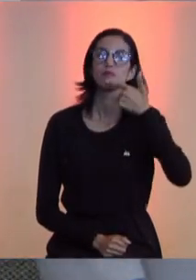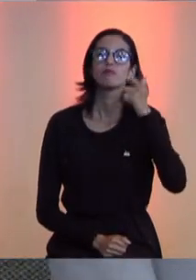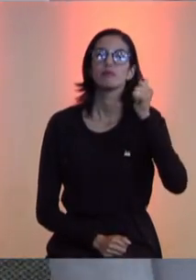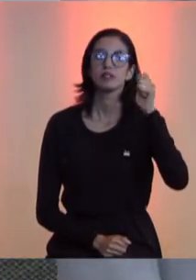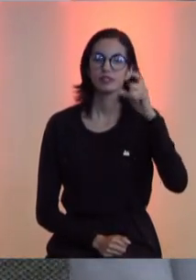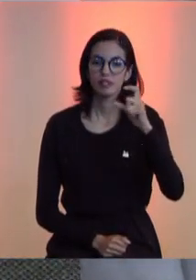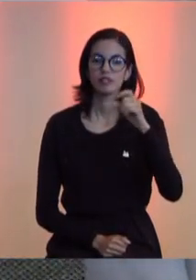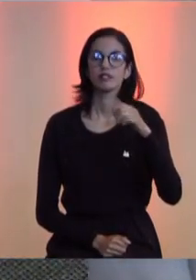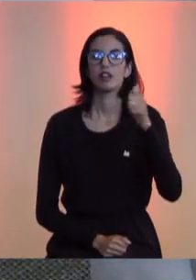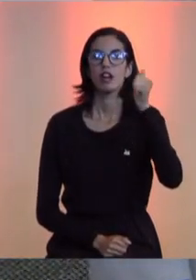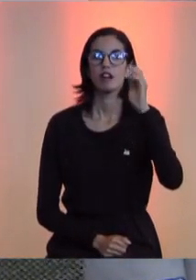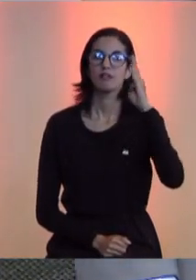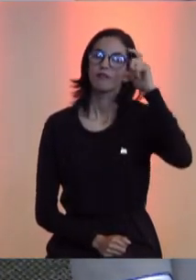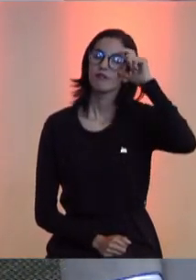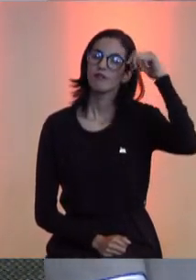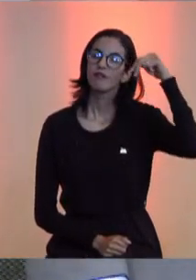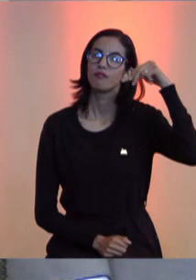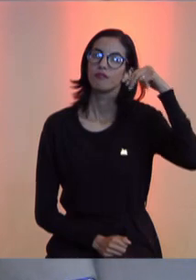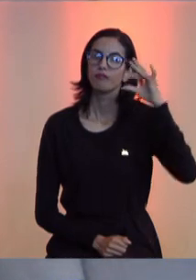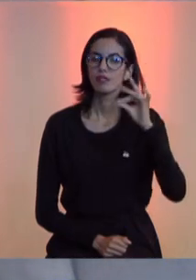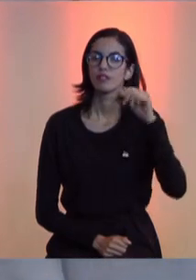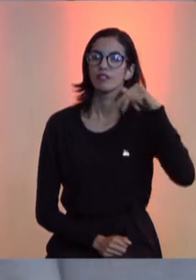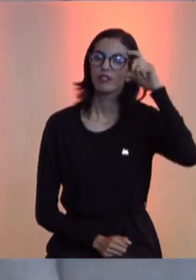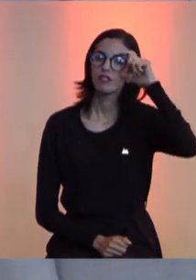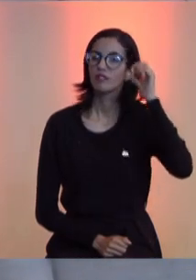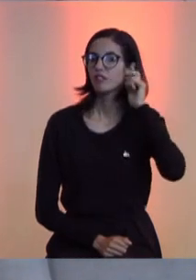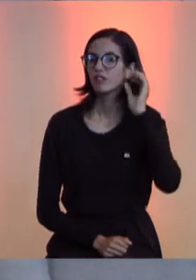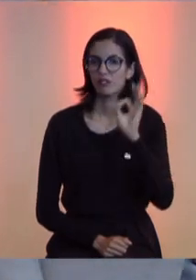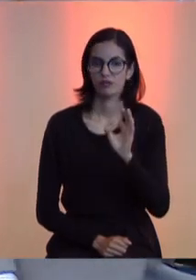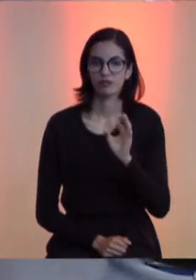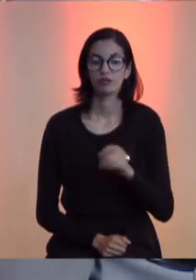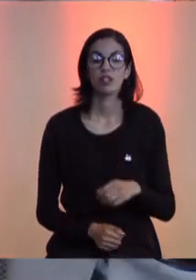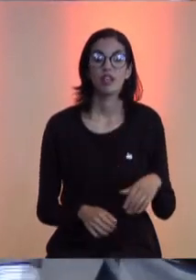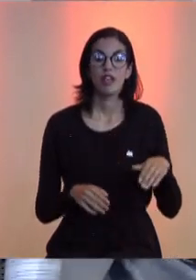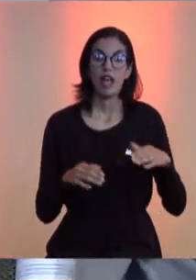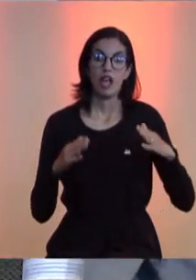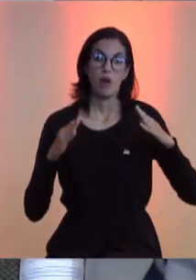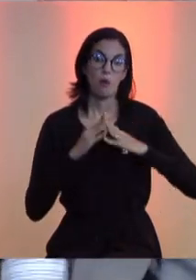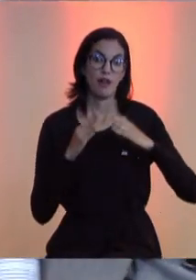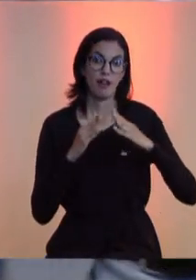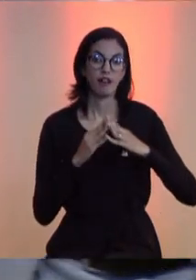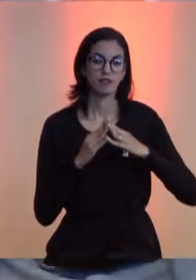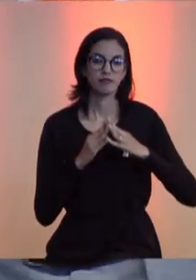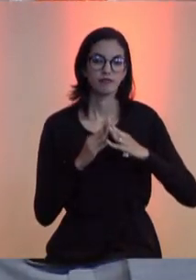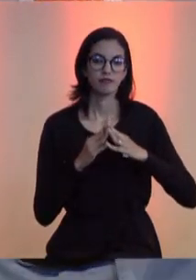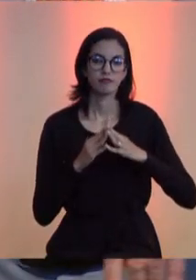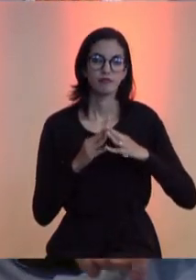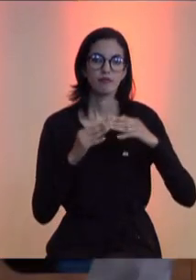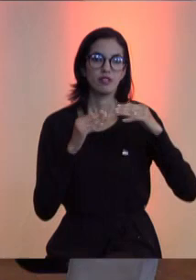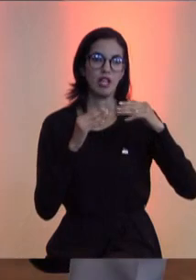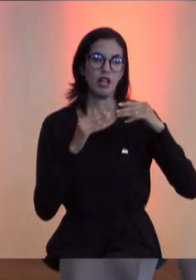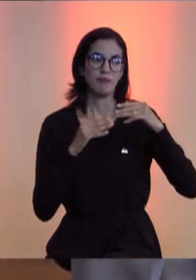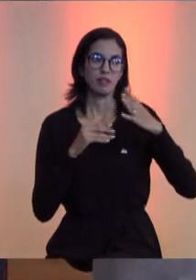yes, they worshipped God. They went to church. They learned about the Bible. Oh sí, ellos adoraban a Dios, iban a la